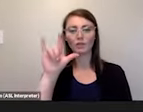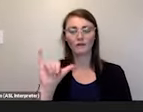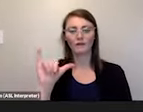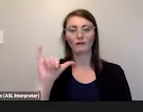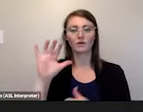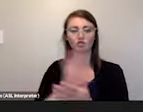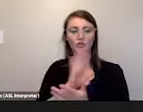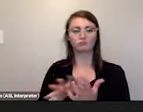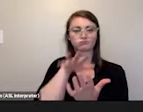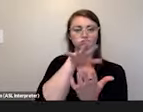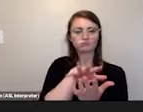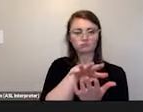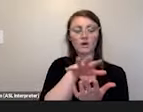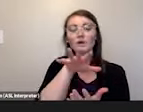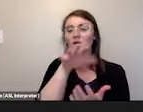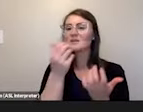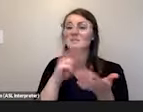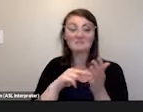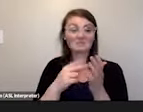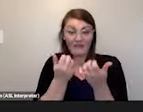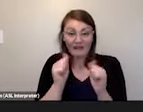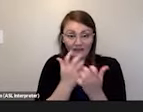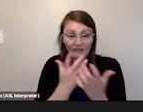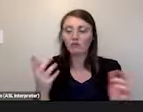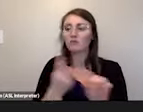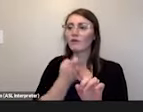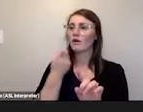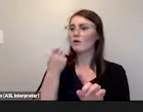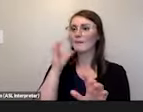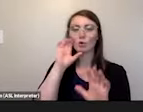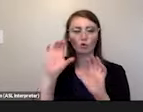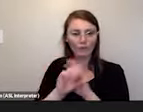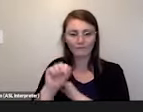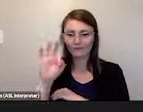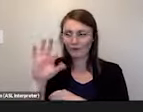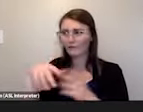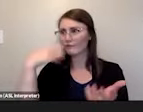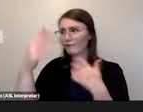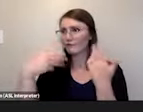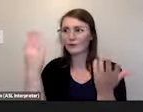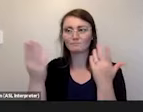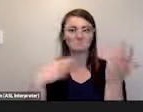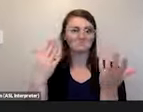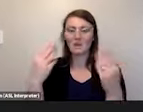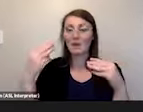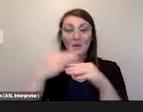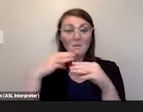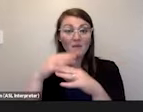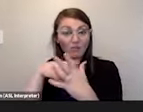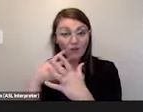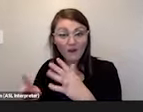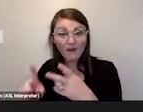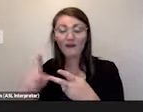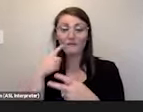be anything from a graphic of, it can be anything from a graph that you would use in math